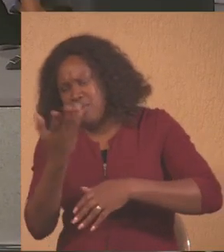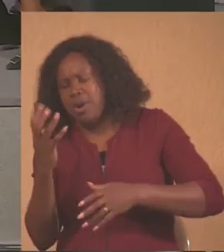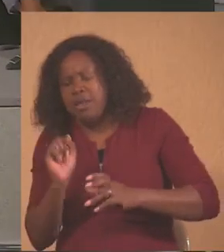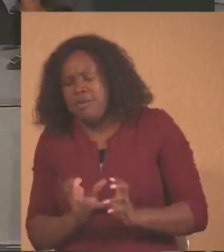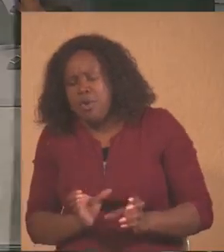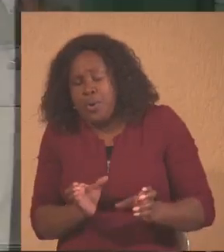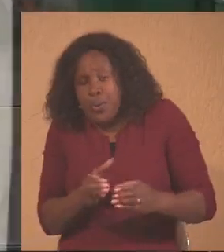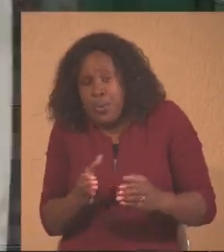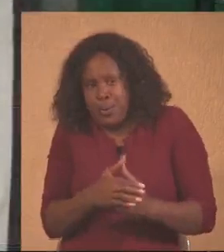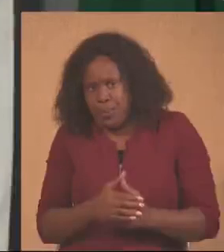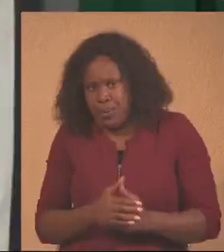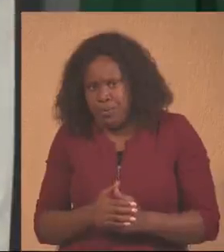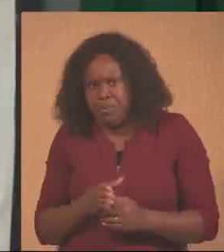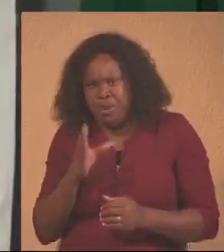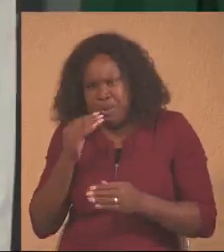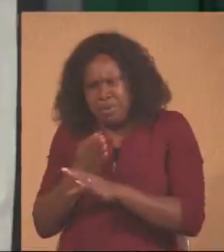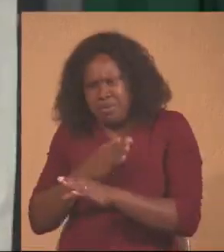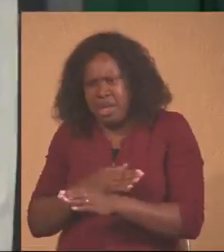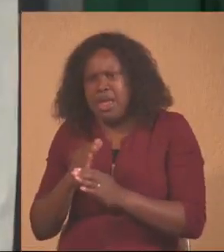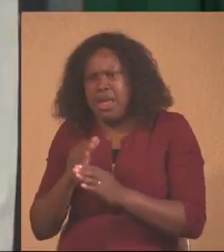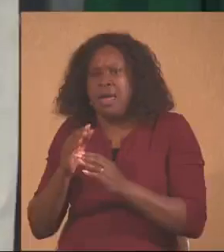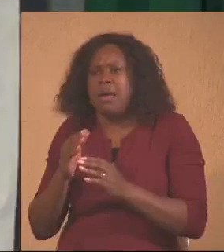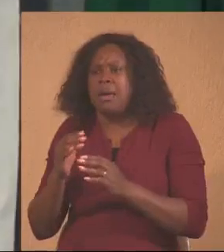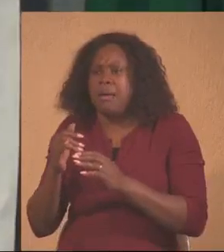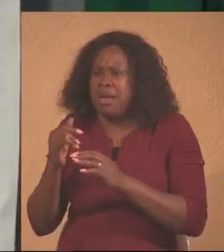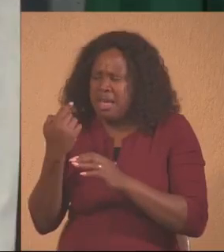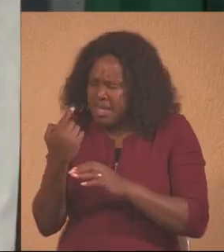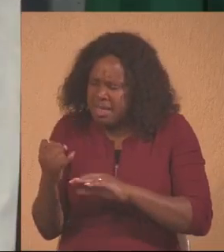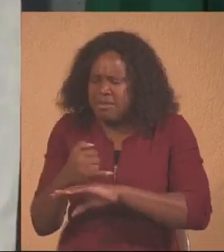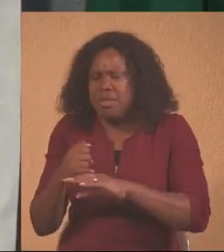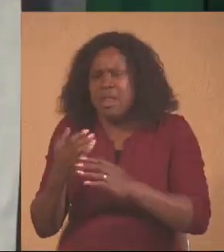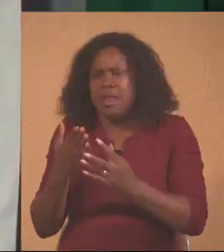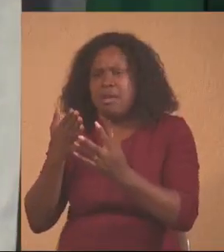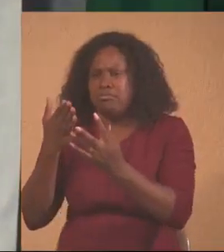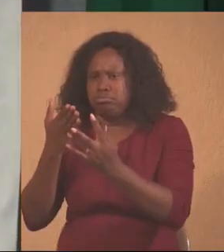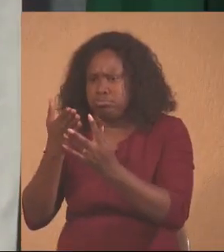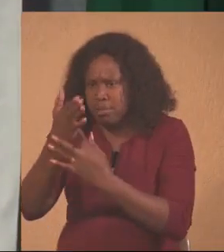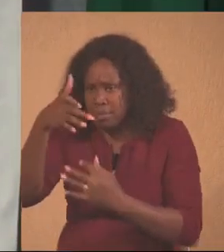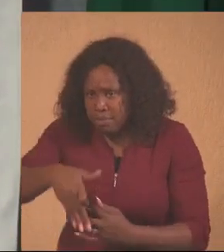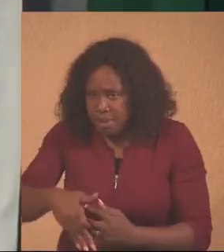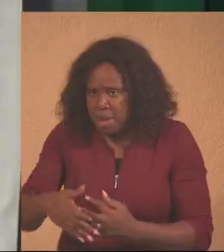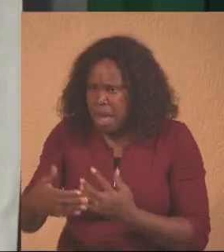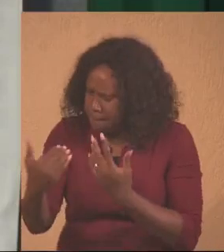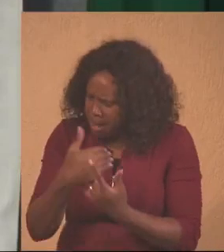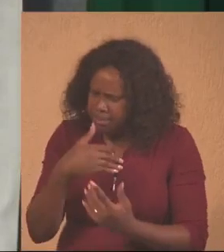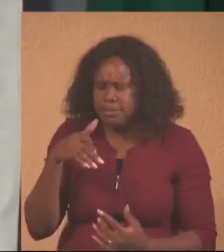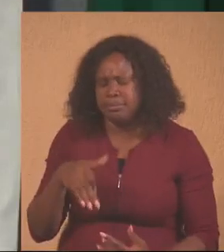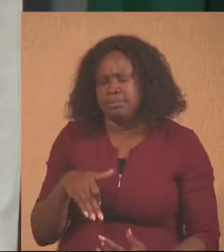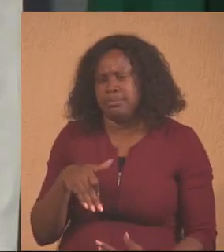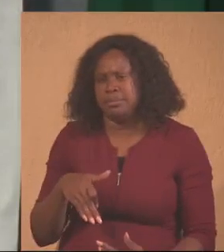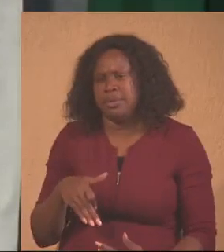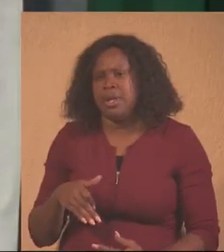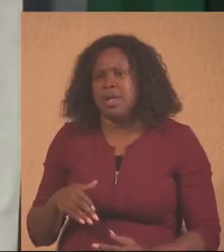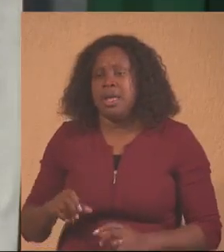we mentioned earlier, at the ports of entry, they will be met by health professionals who will